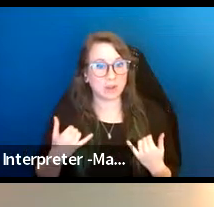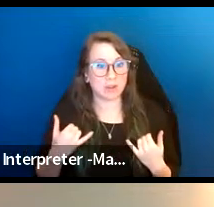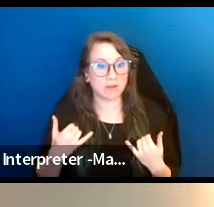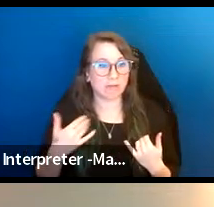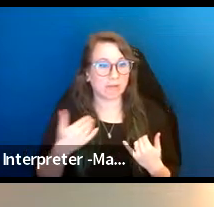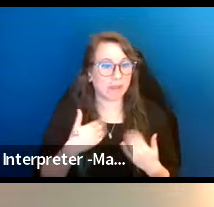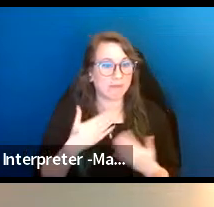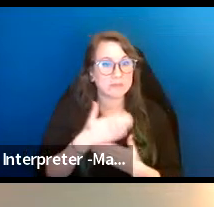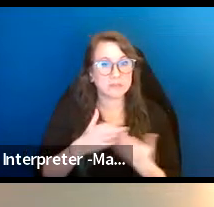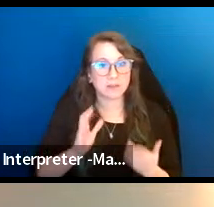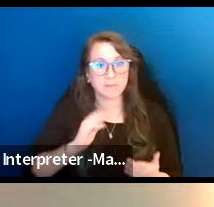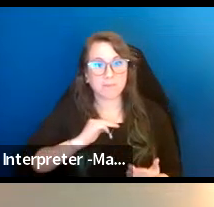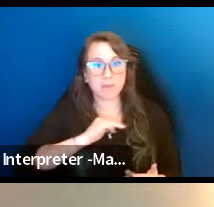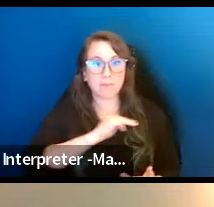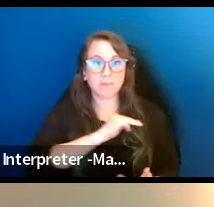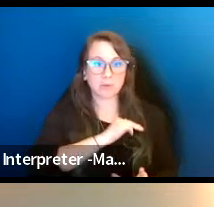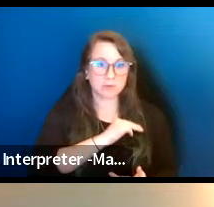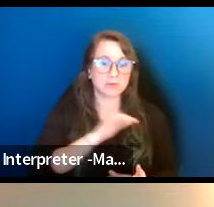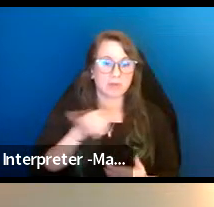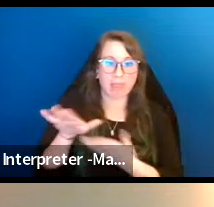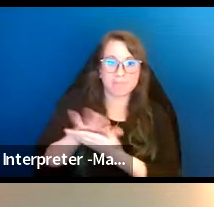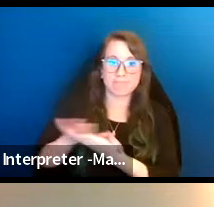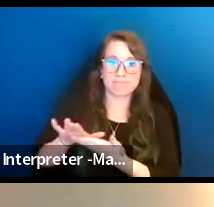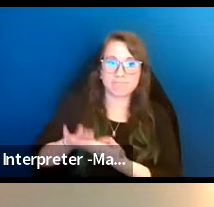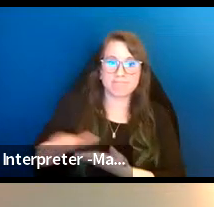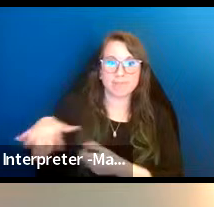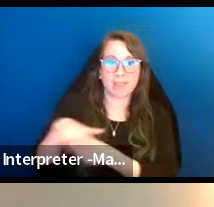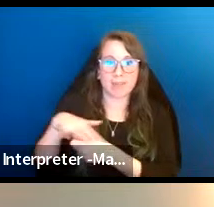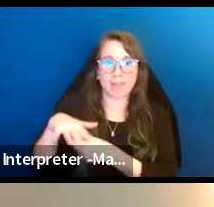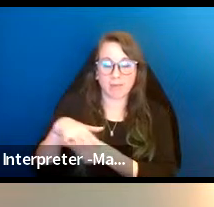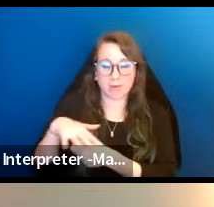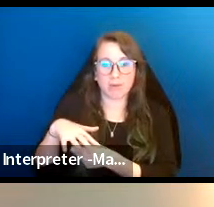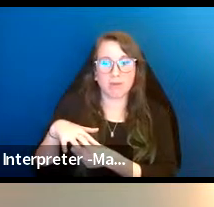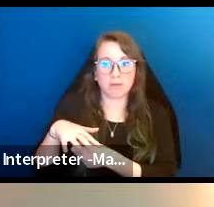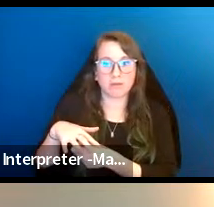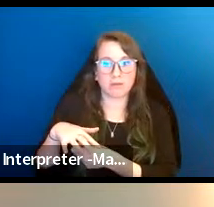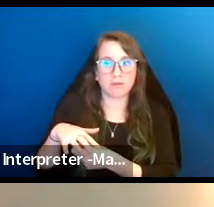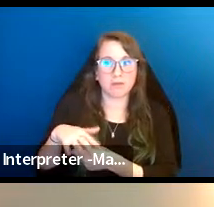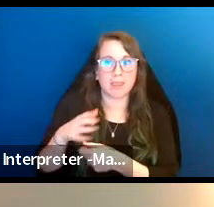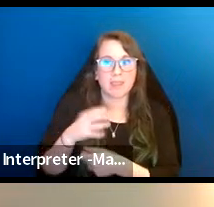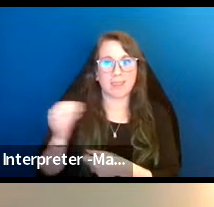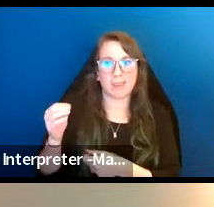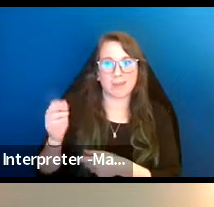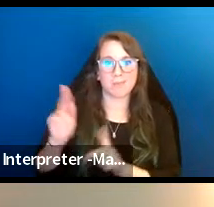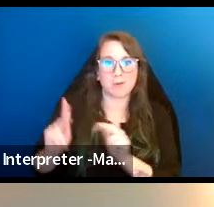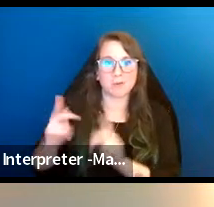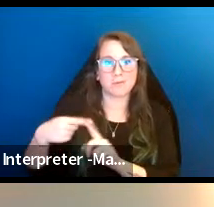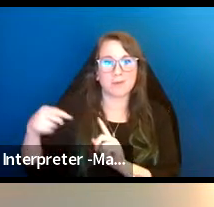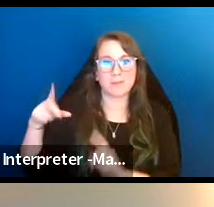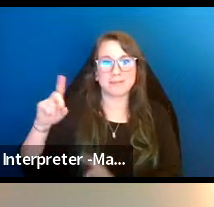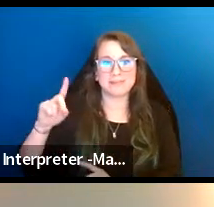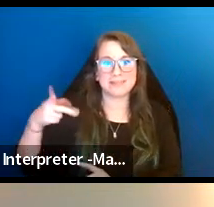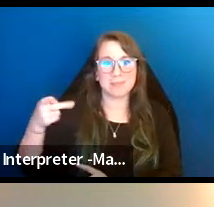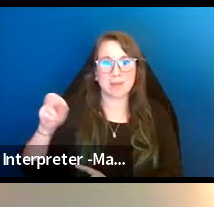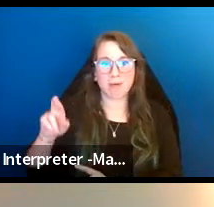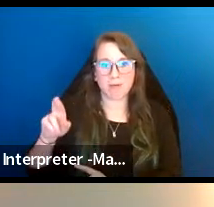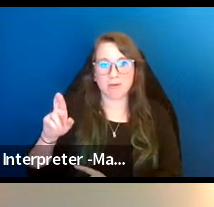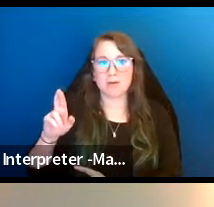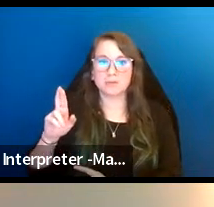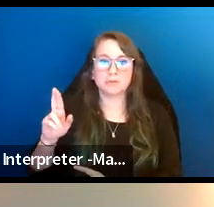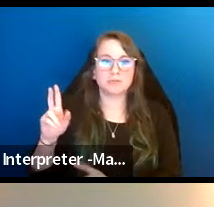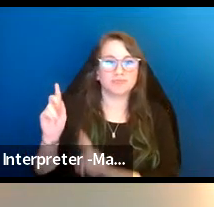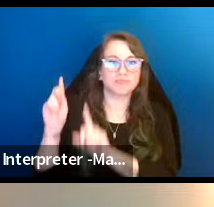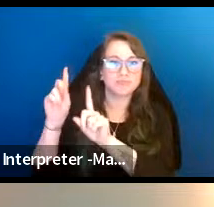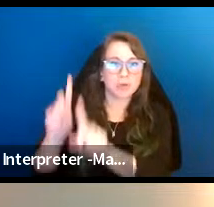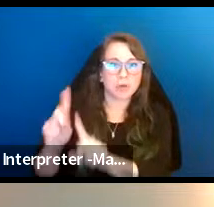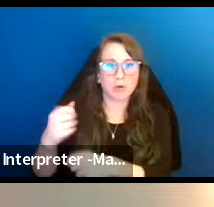some of the members of Cure the Streets there, as well as personnel at DPR, to be able to be out and make sure